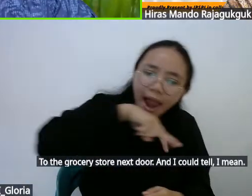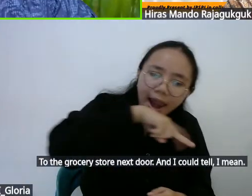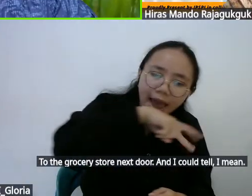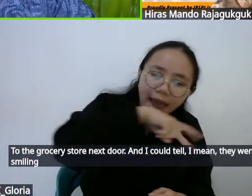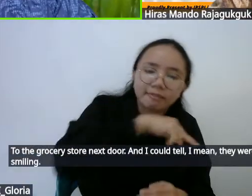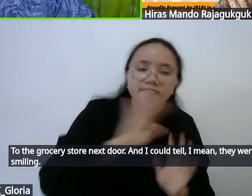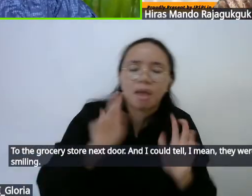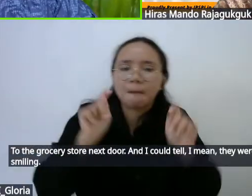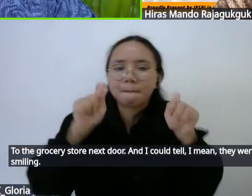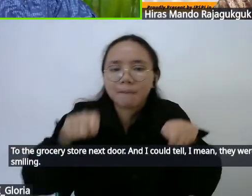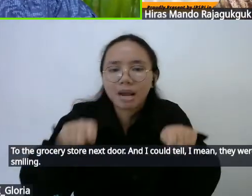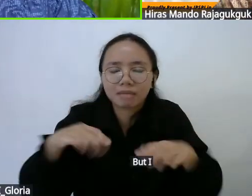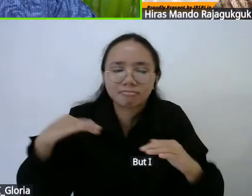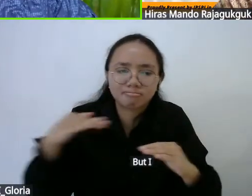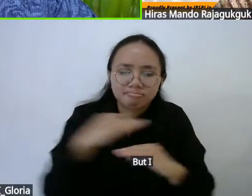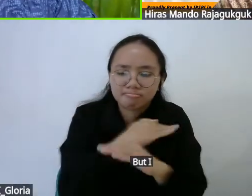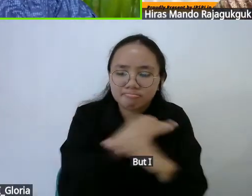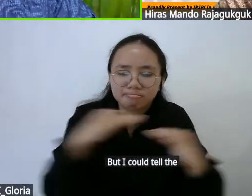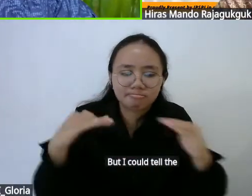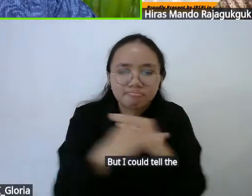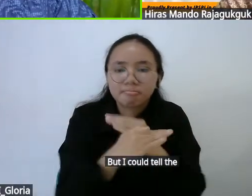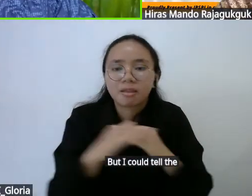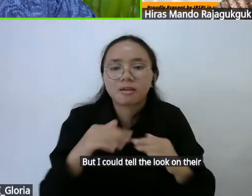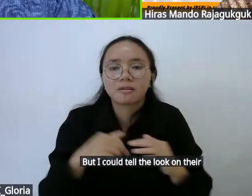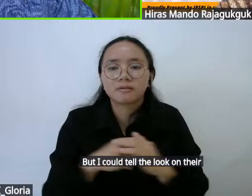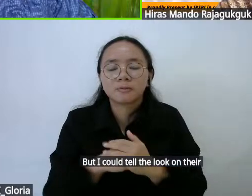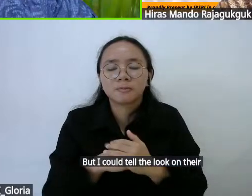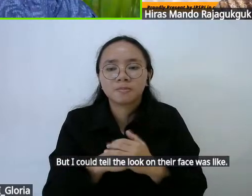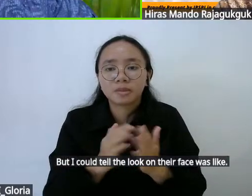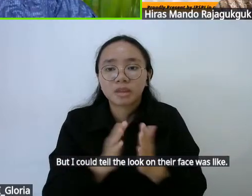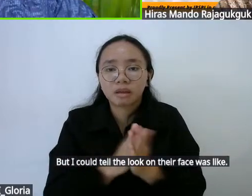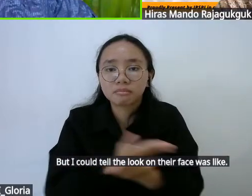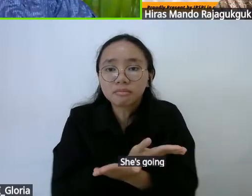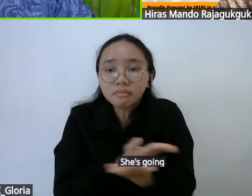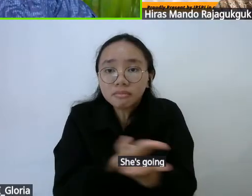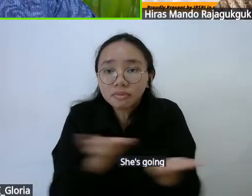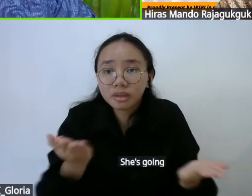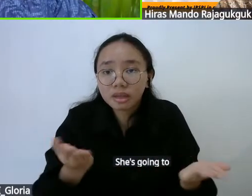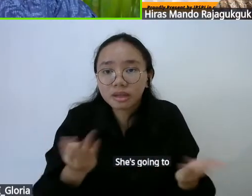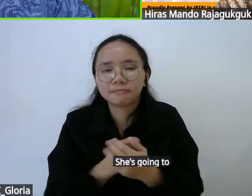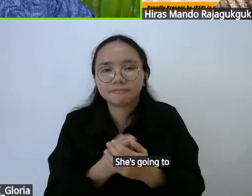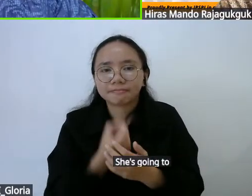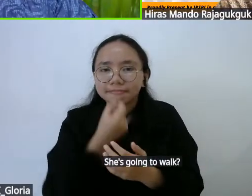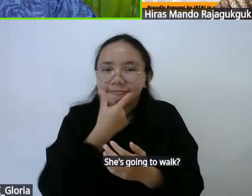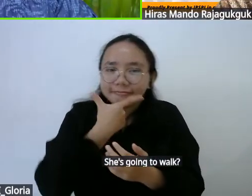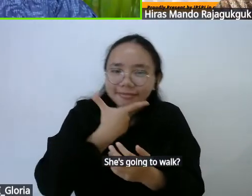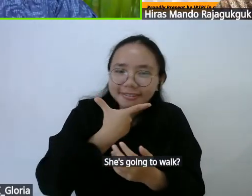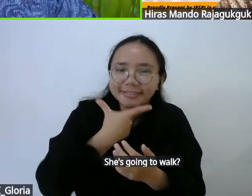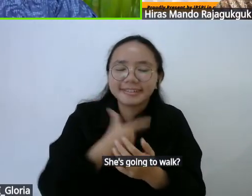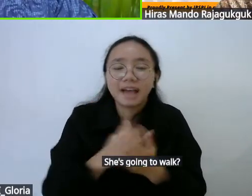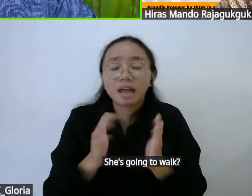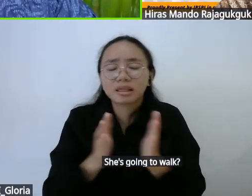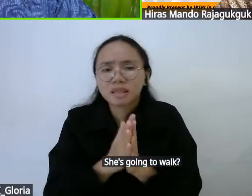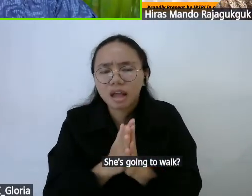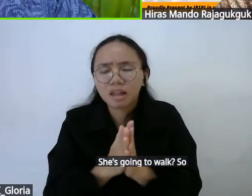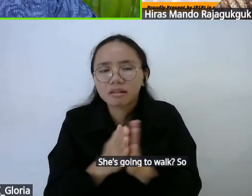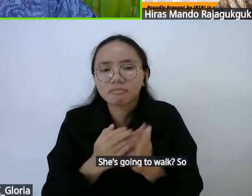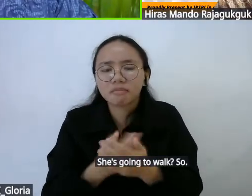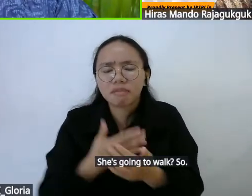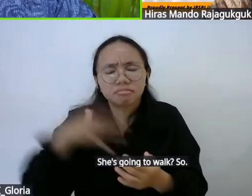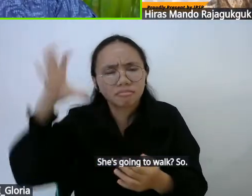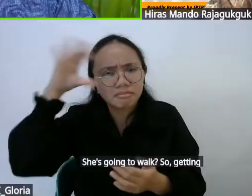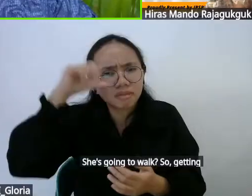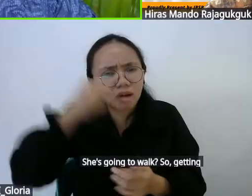smiling, but I could tell the look on their face was like, she's going to walk? So